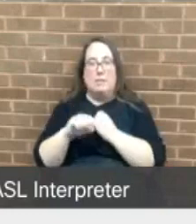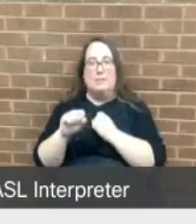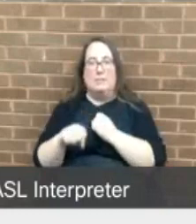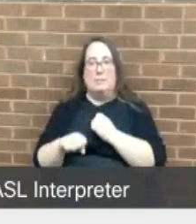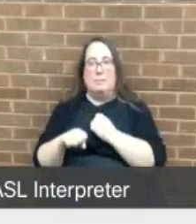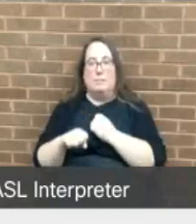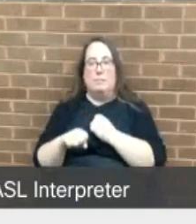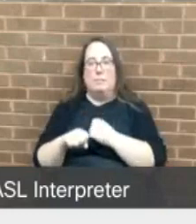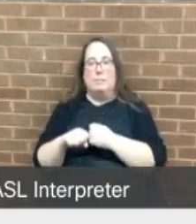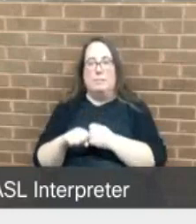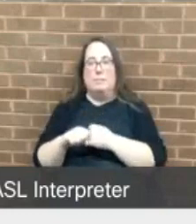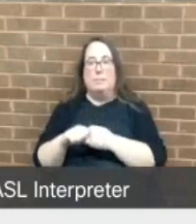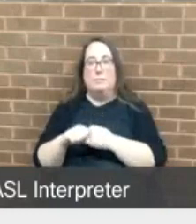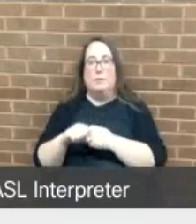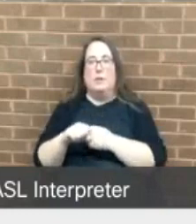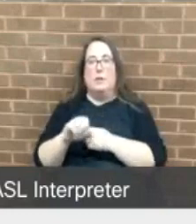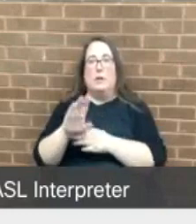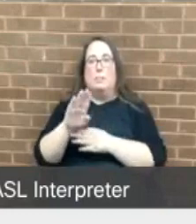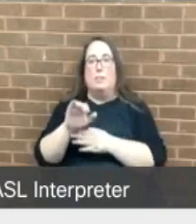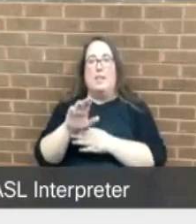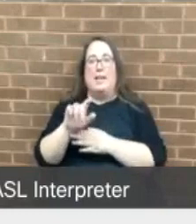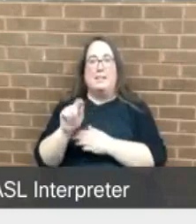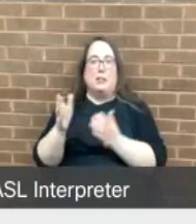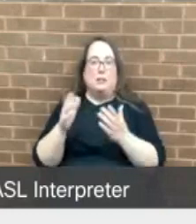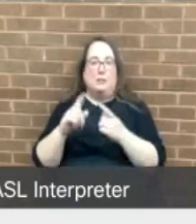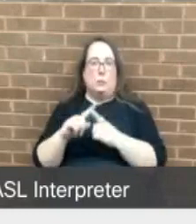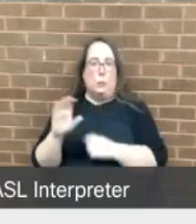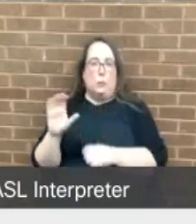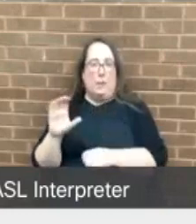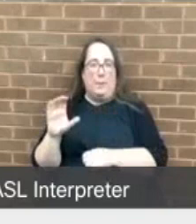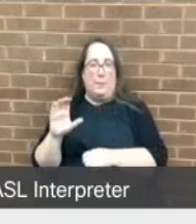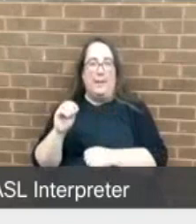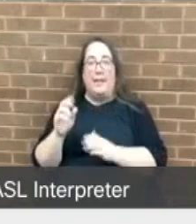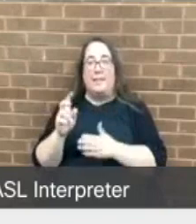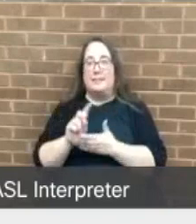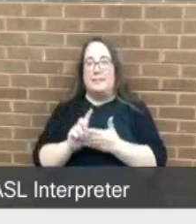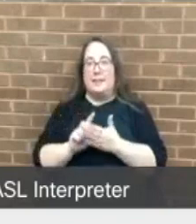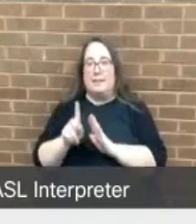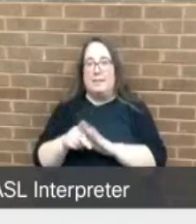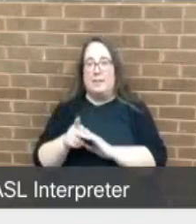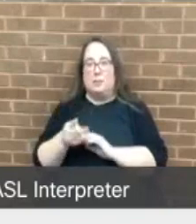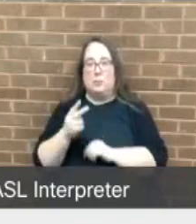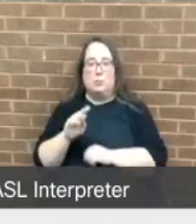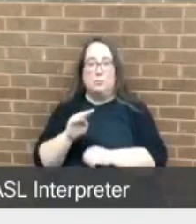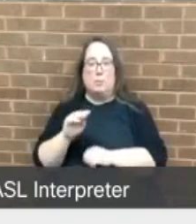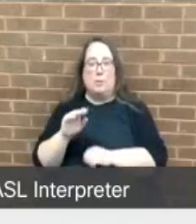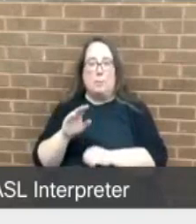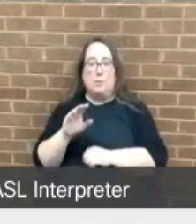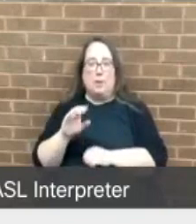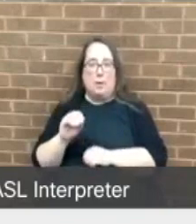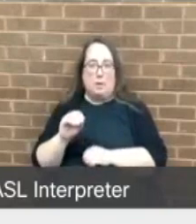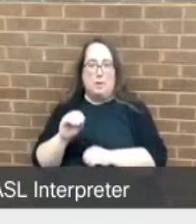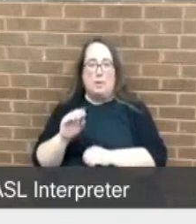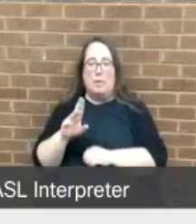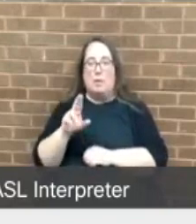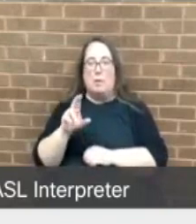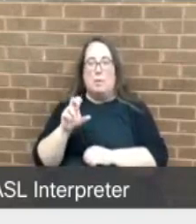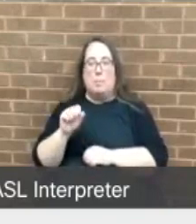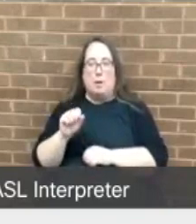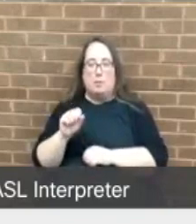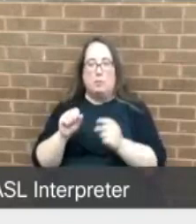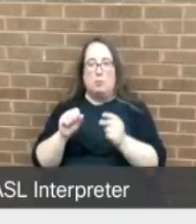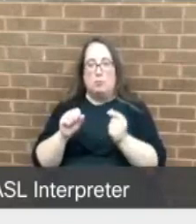flash service to Columbia and the design of phase two of the Montgomery County Bus Rapid